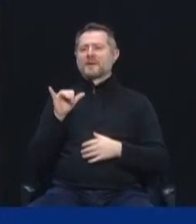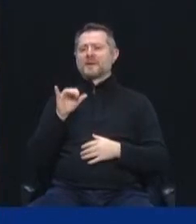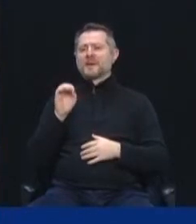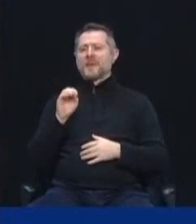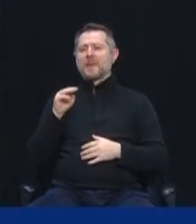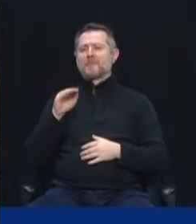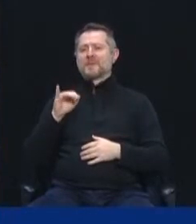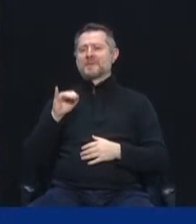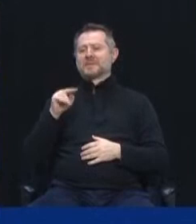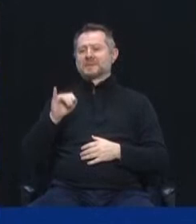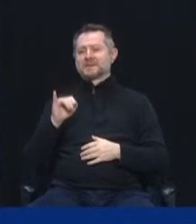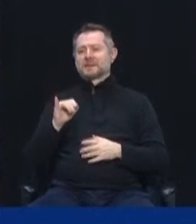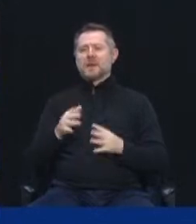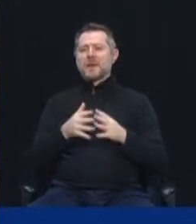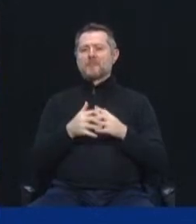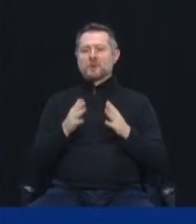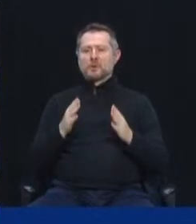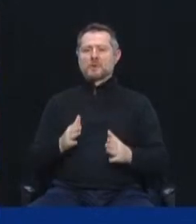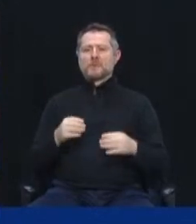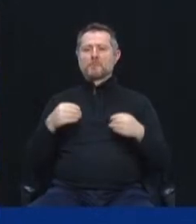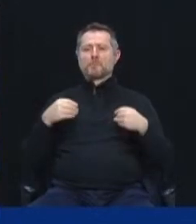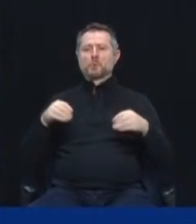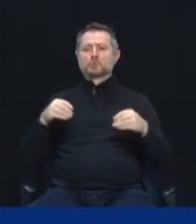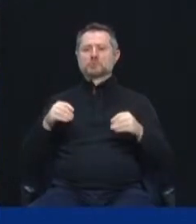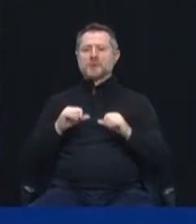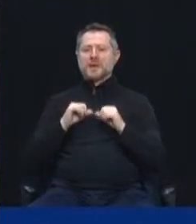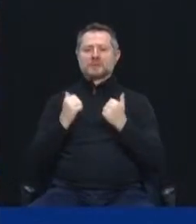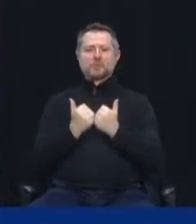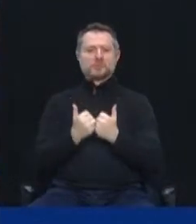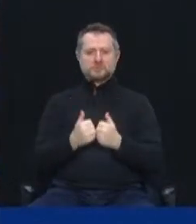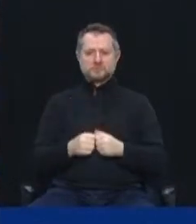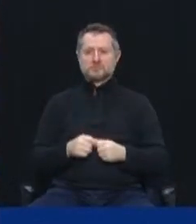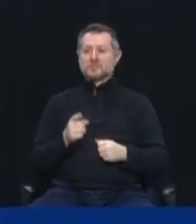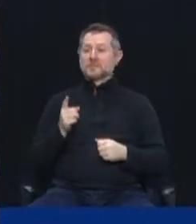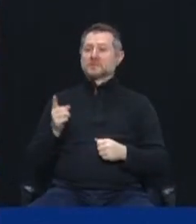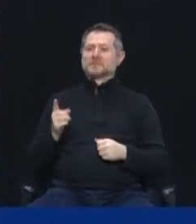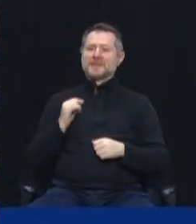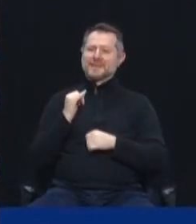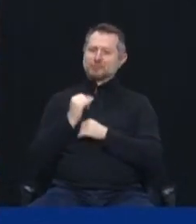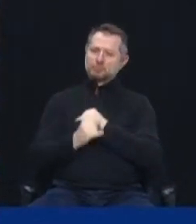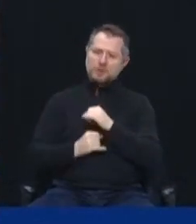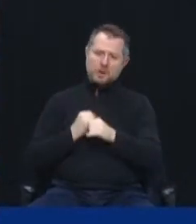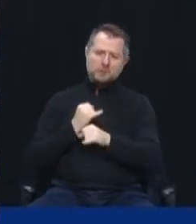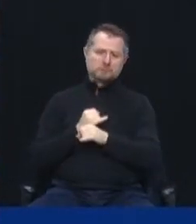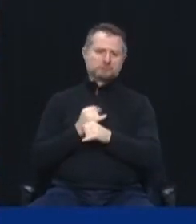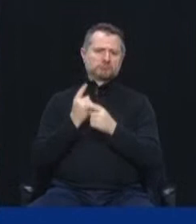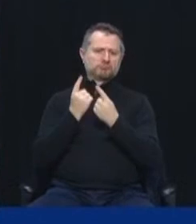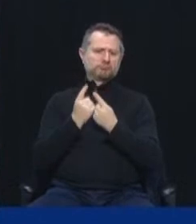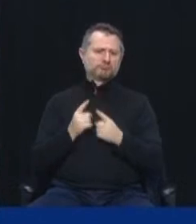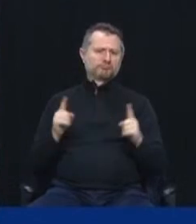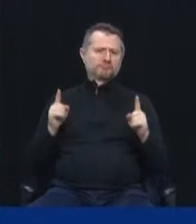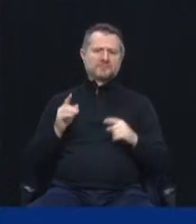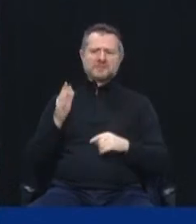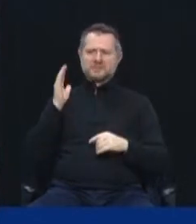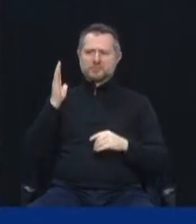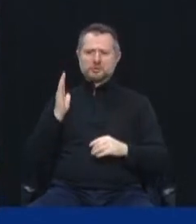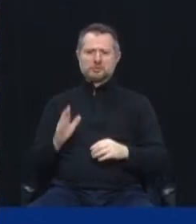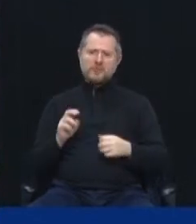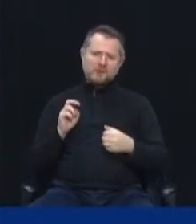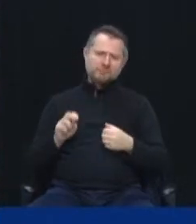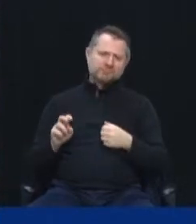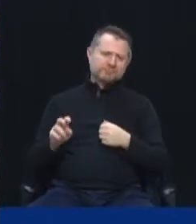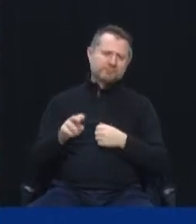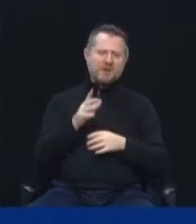Merchants Association. She is an internationally and nationally noted speaker and expert